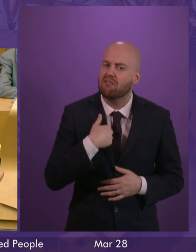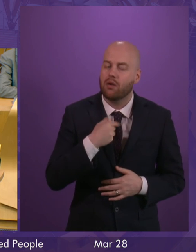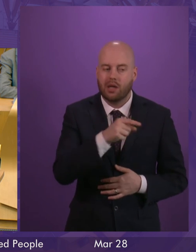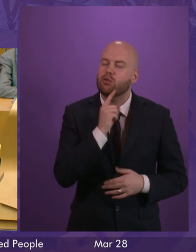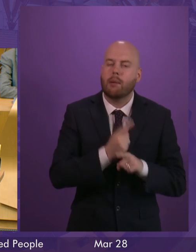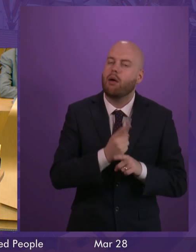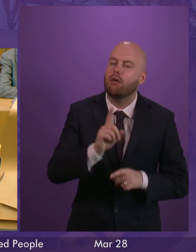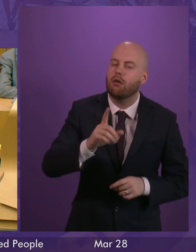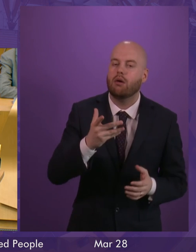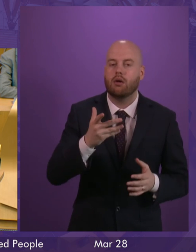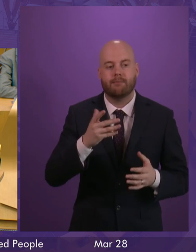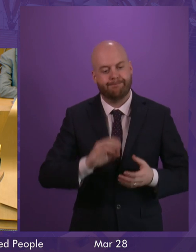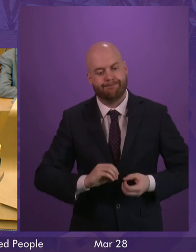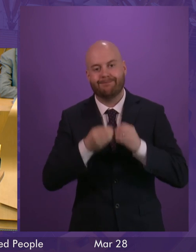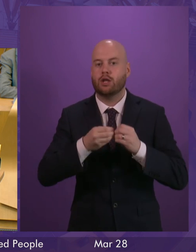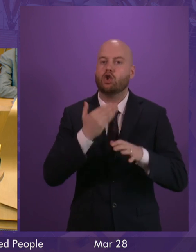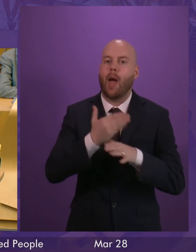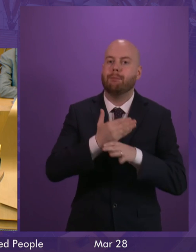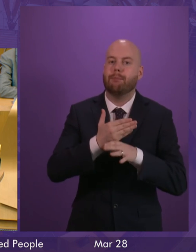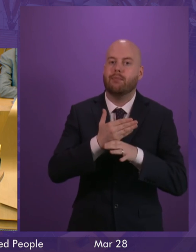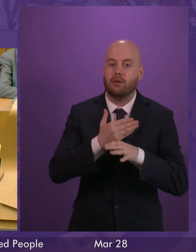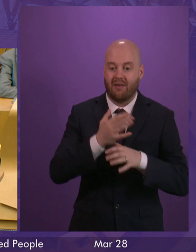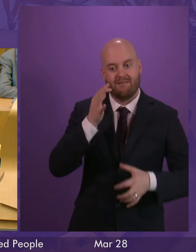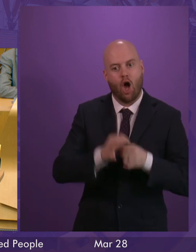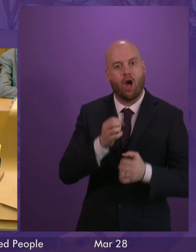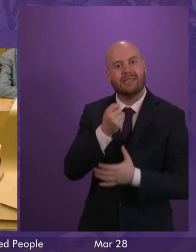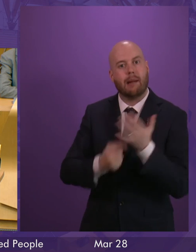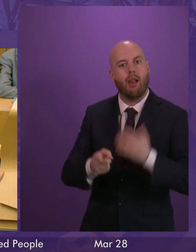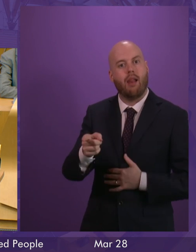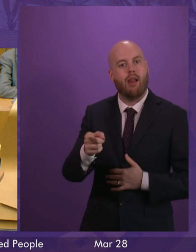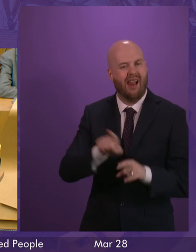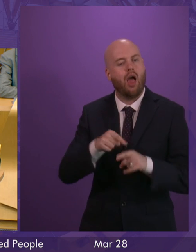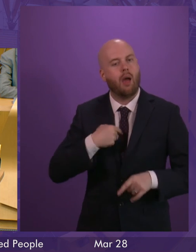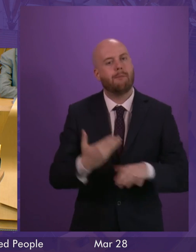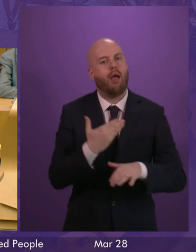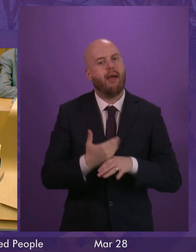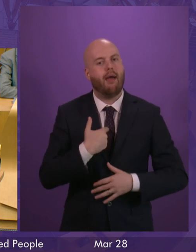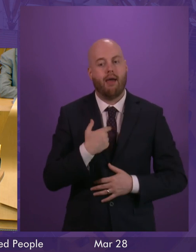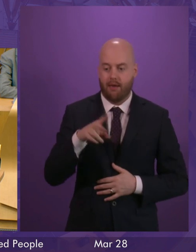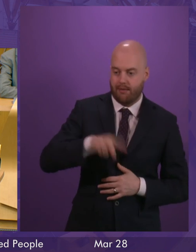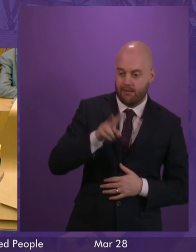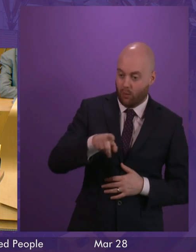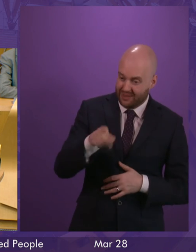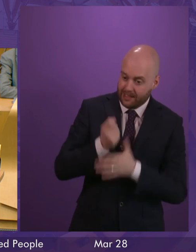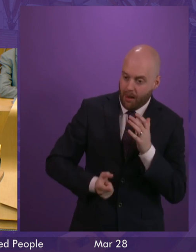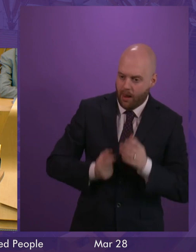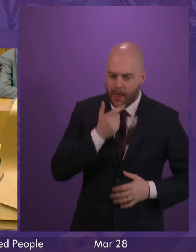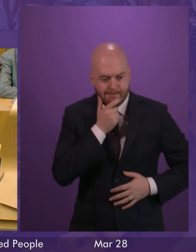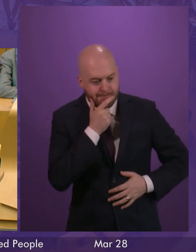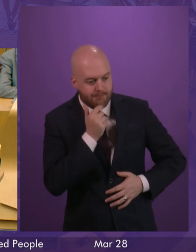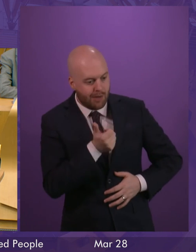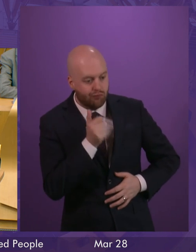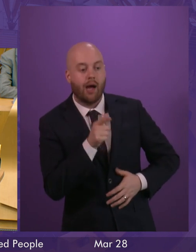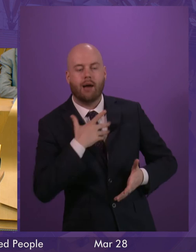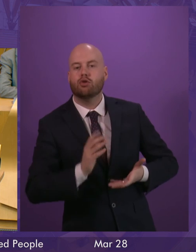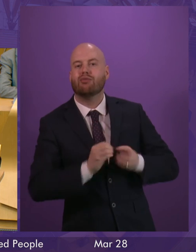that there often is about the creation of jobs for disabled people and looking instead to try and ensure that people are enabled